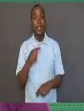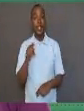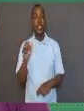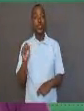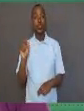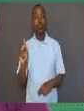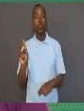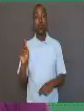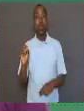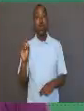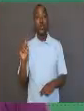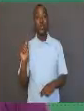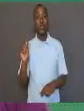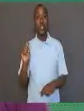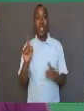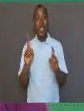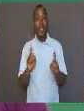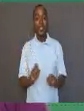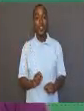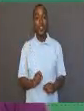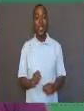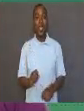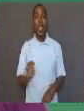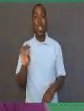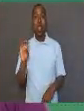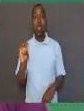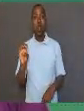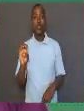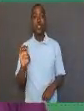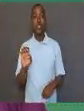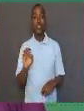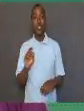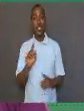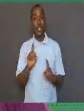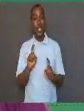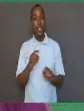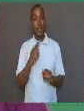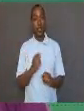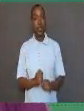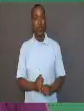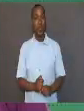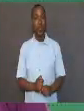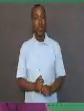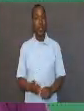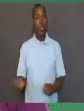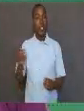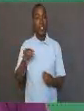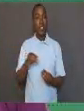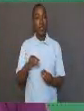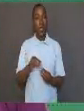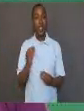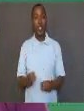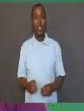test and the emulsion test. In addition to this, we